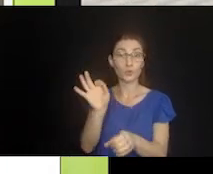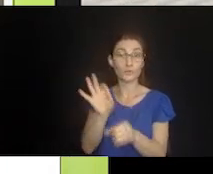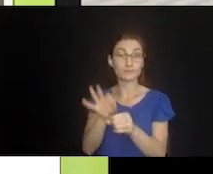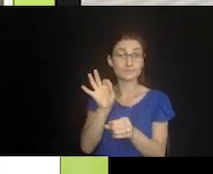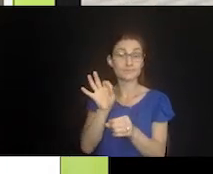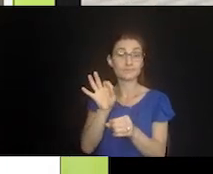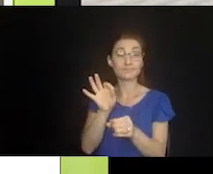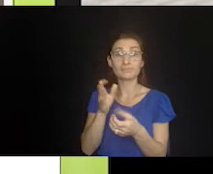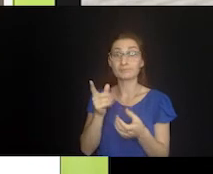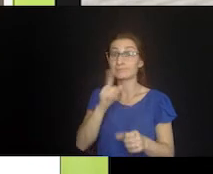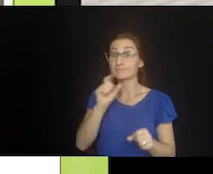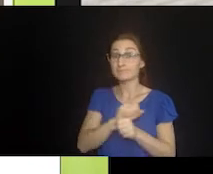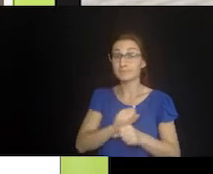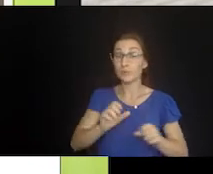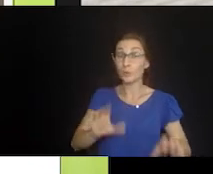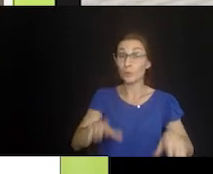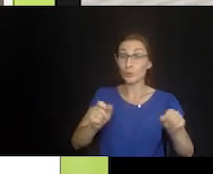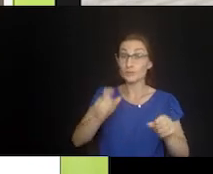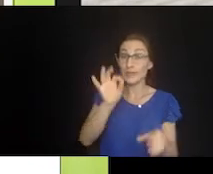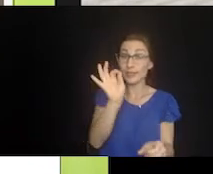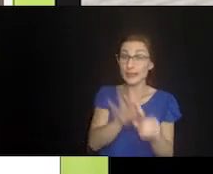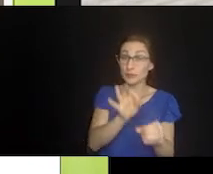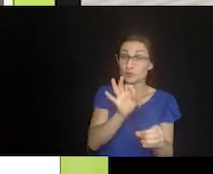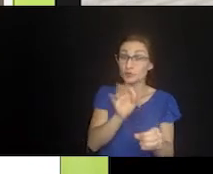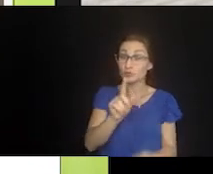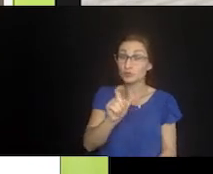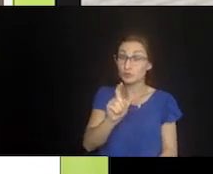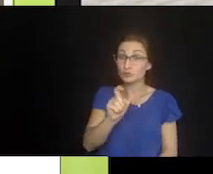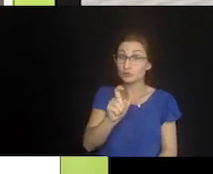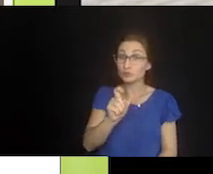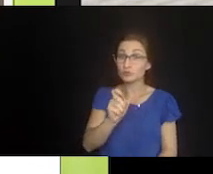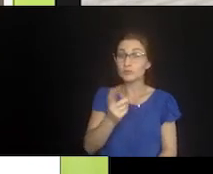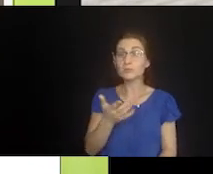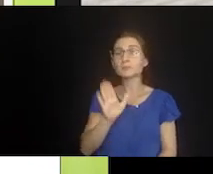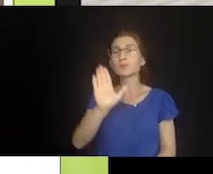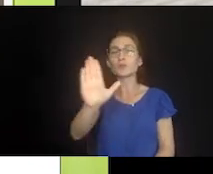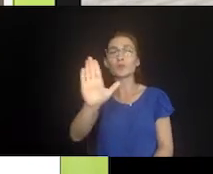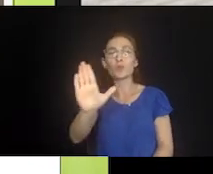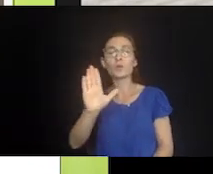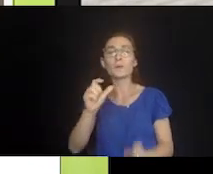to be? How are you going to elect them? Are you going to have elections?